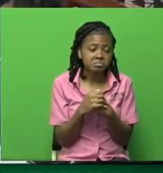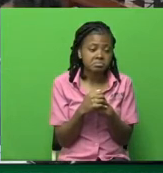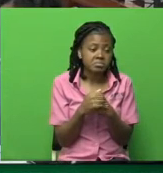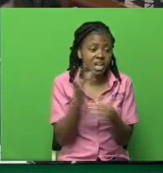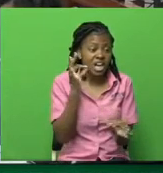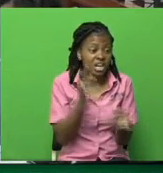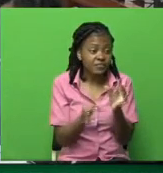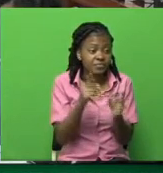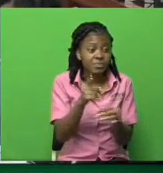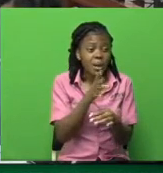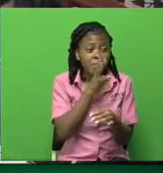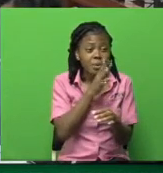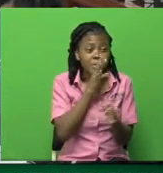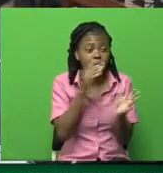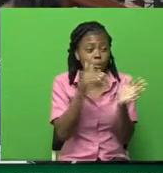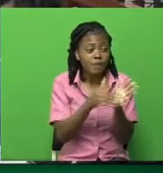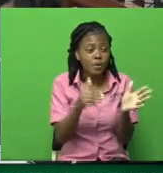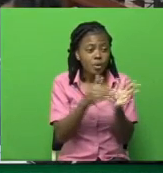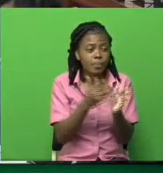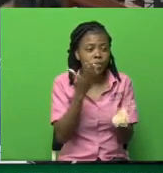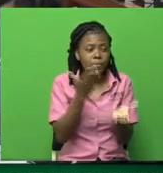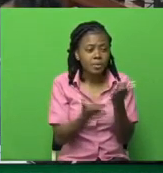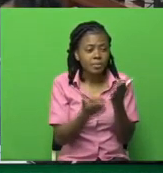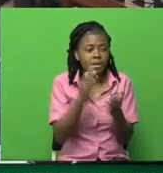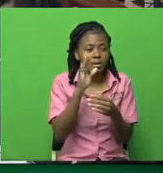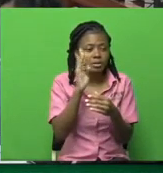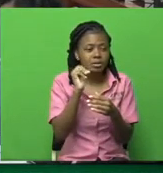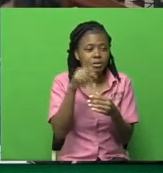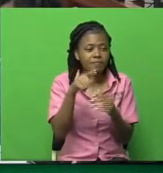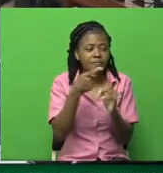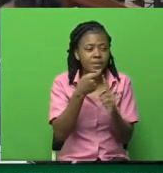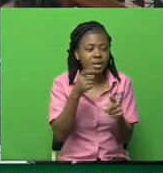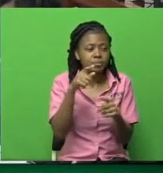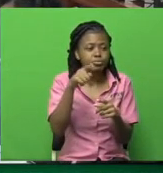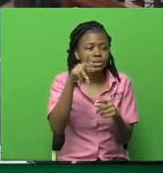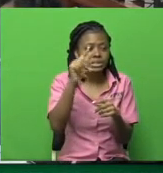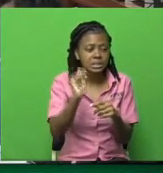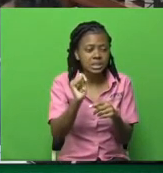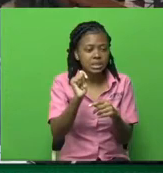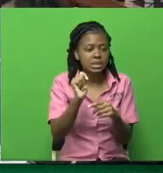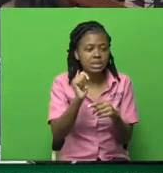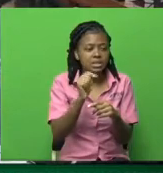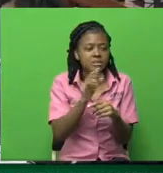silent could you invite the member for princess Tom to re-audit his volume upwards